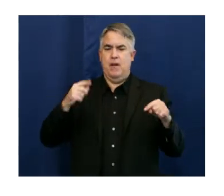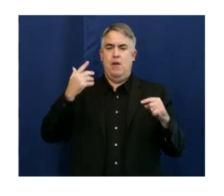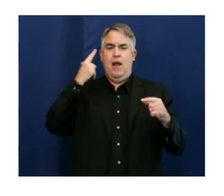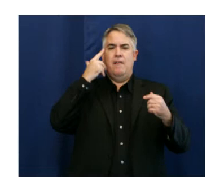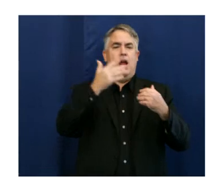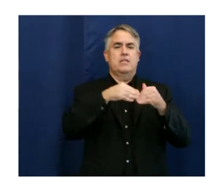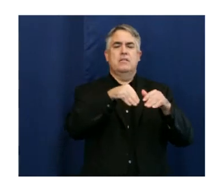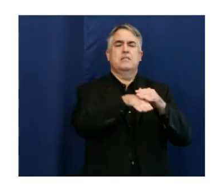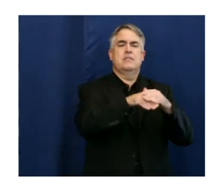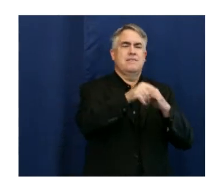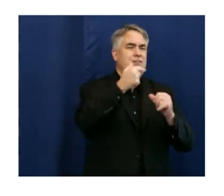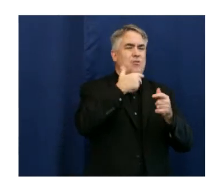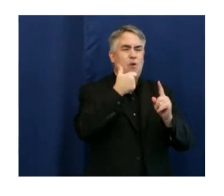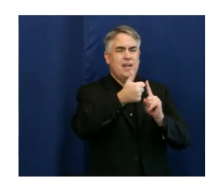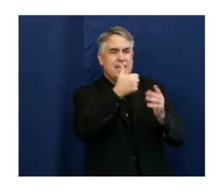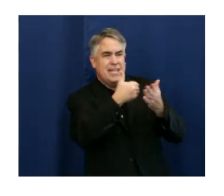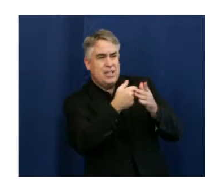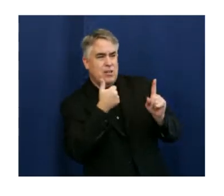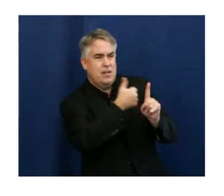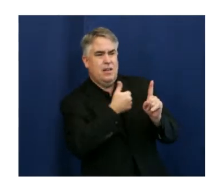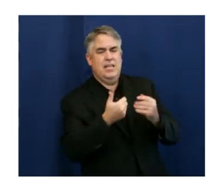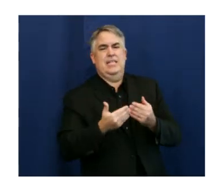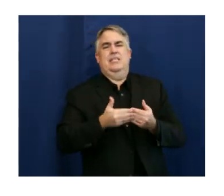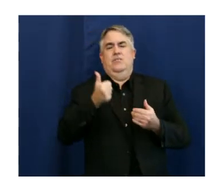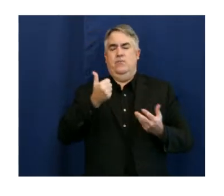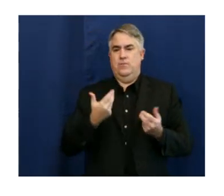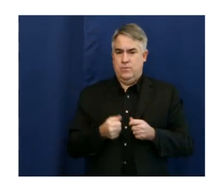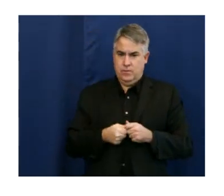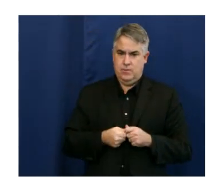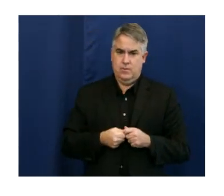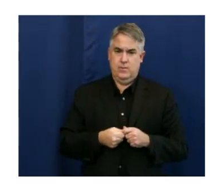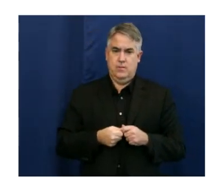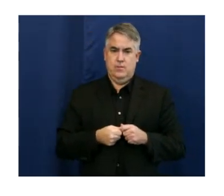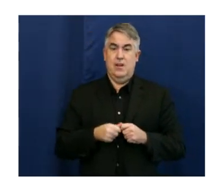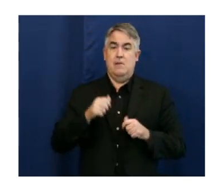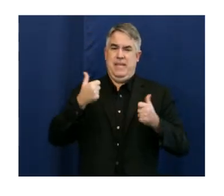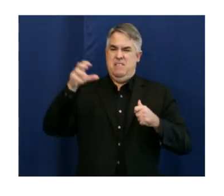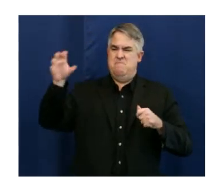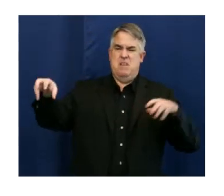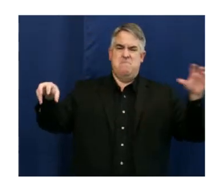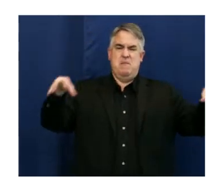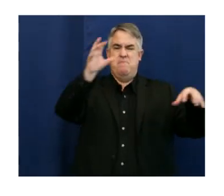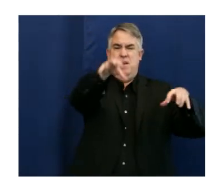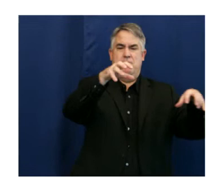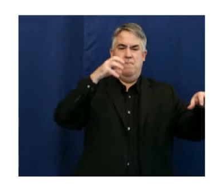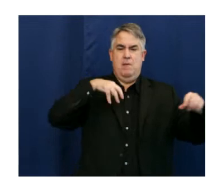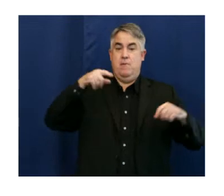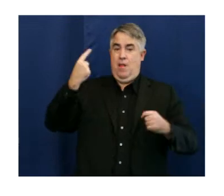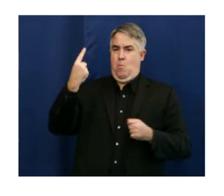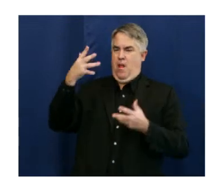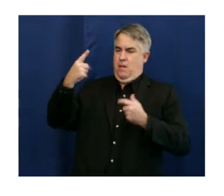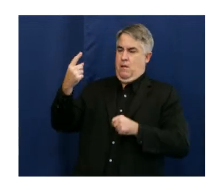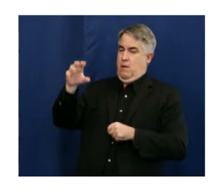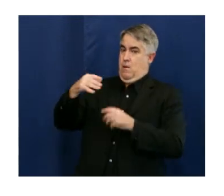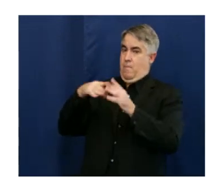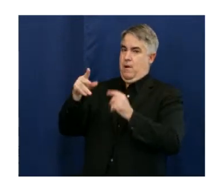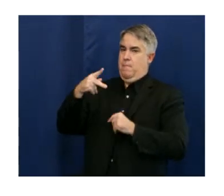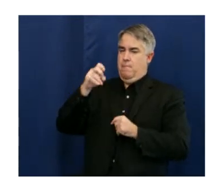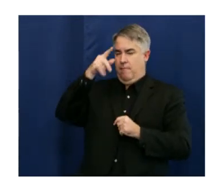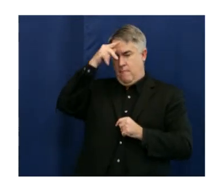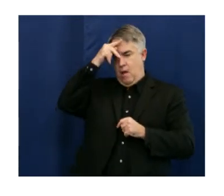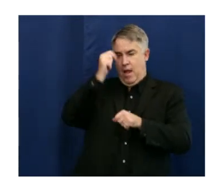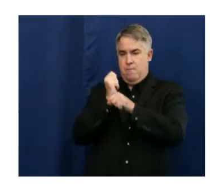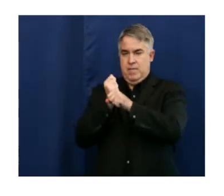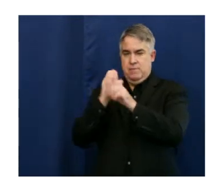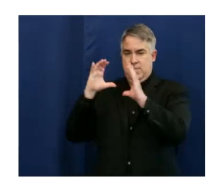need it most. The vaccine superstation sites, we have the 1 right now operating at Petco. We want to, as I mentioned, grow that to